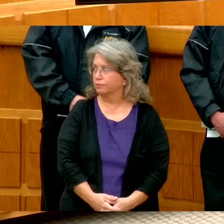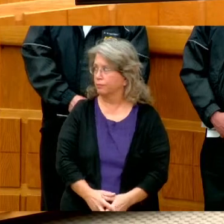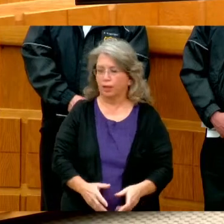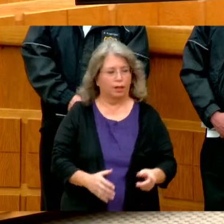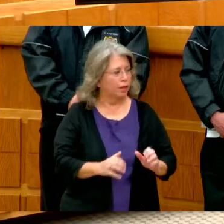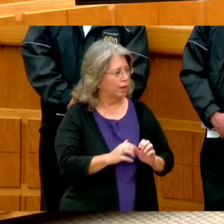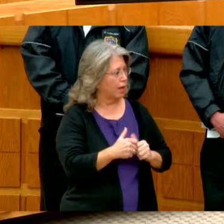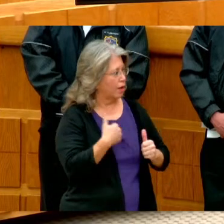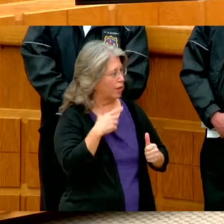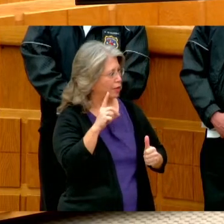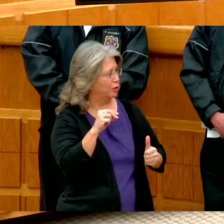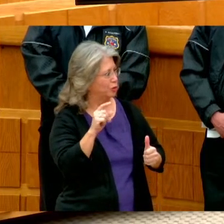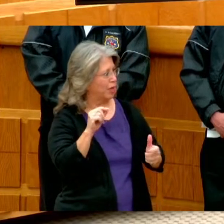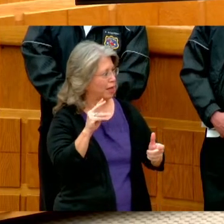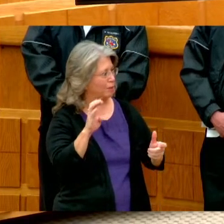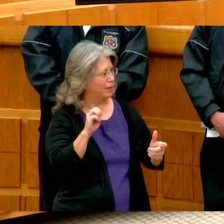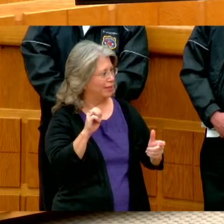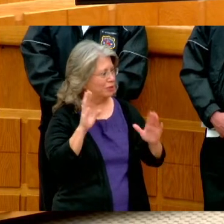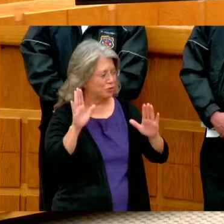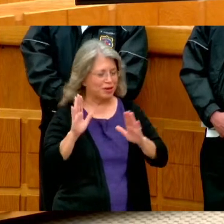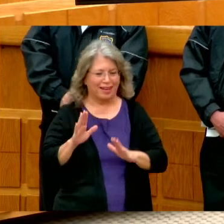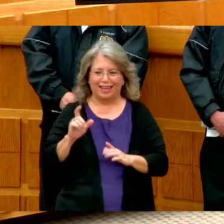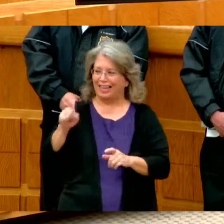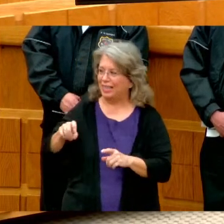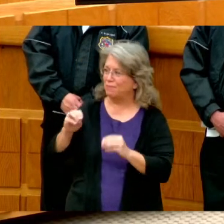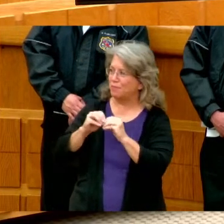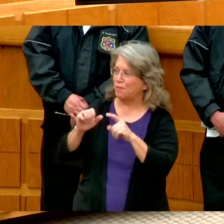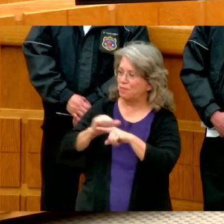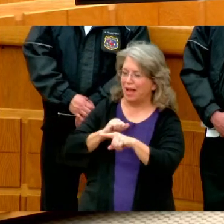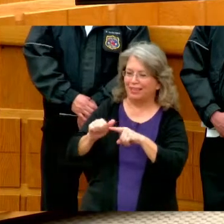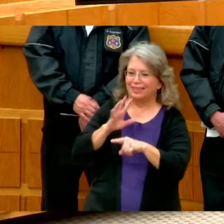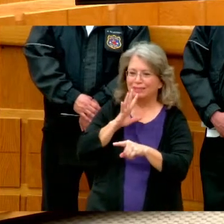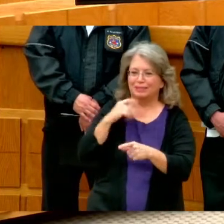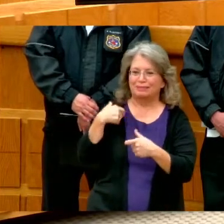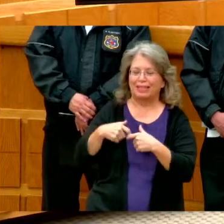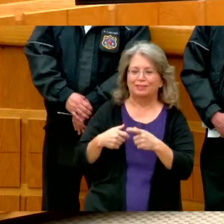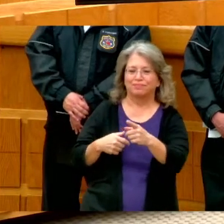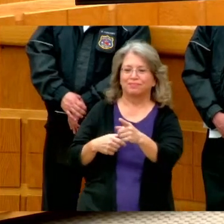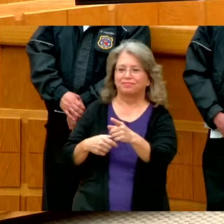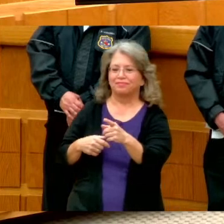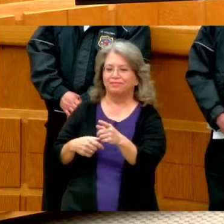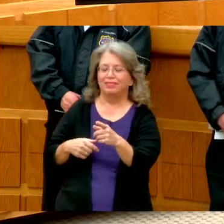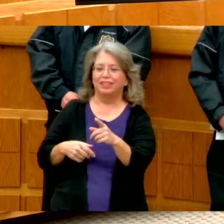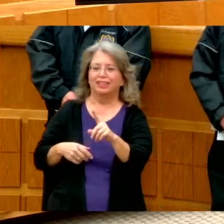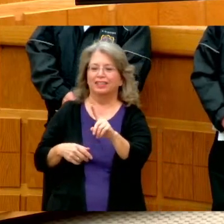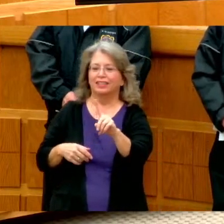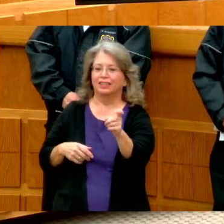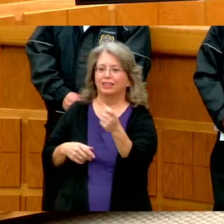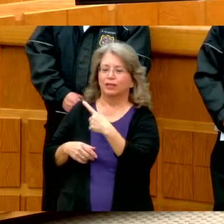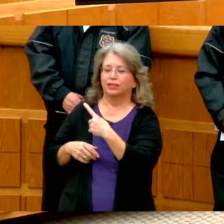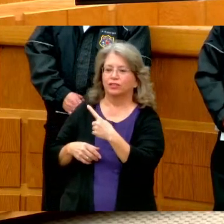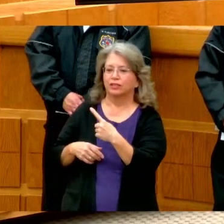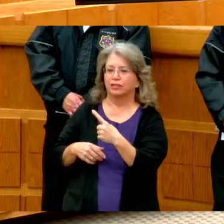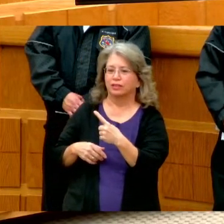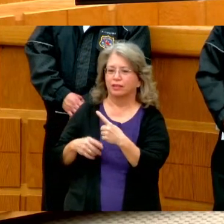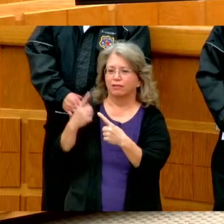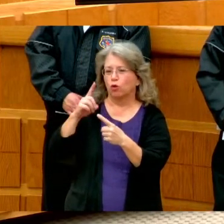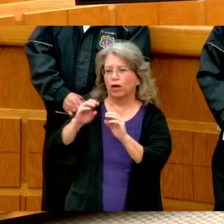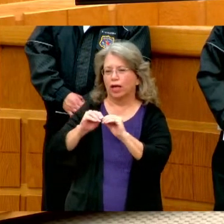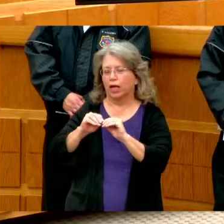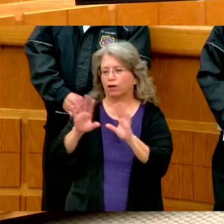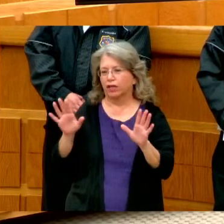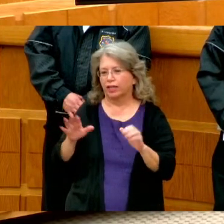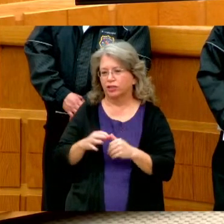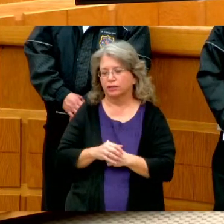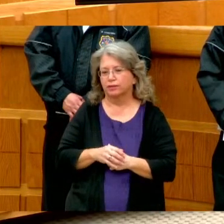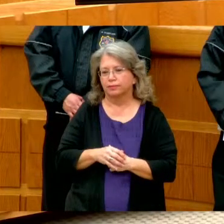How did I do, Gabby? I need more practice. I have a question, actually a bit of a clarification. I was